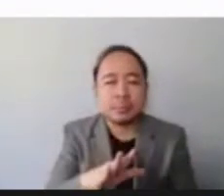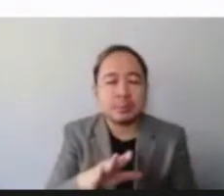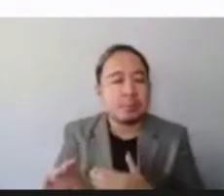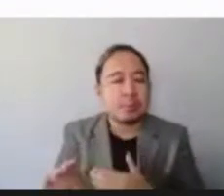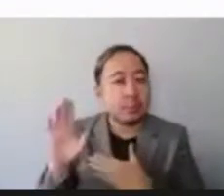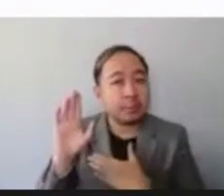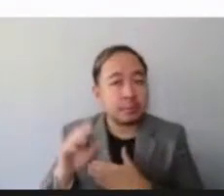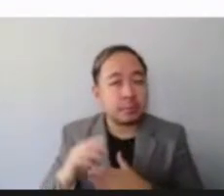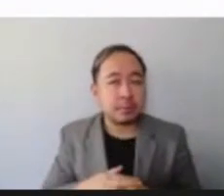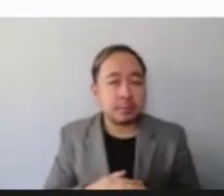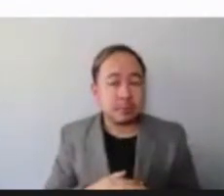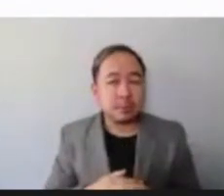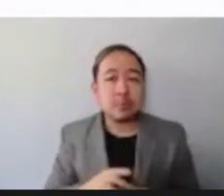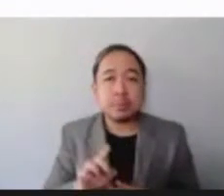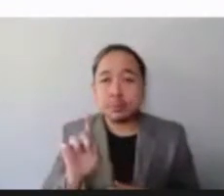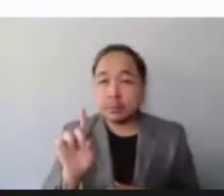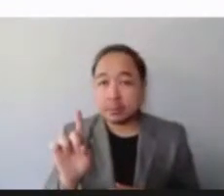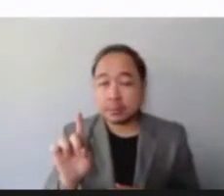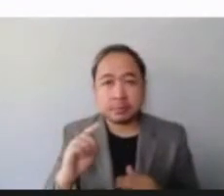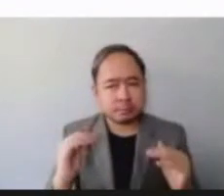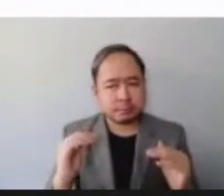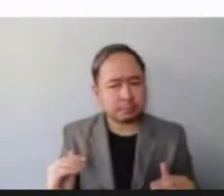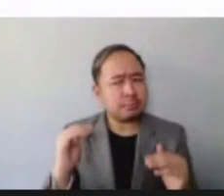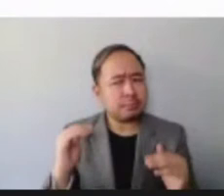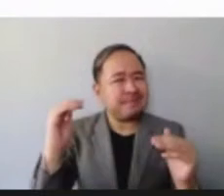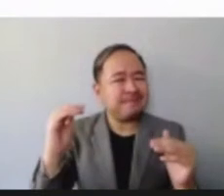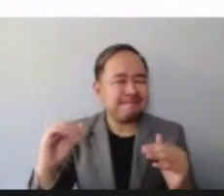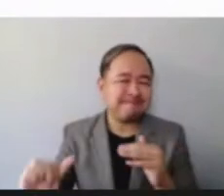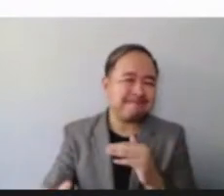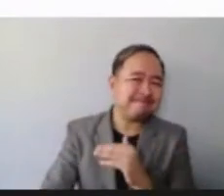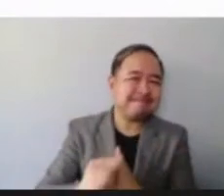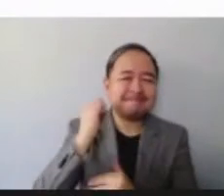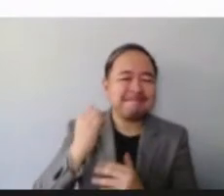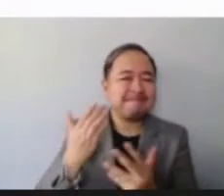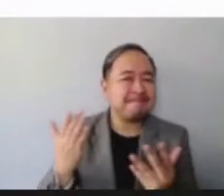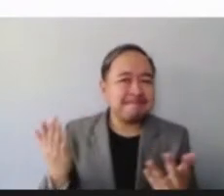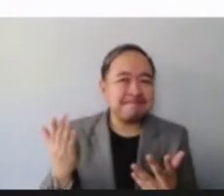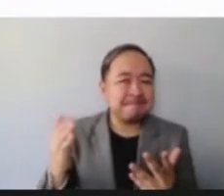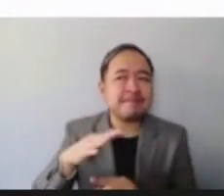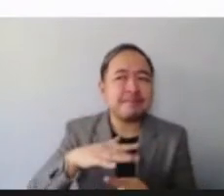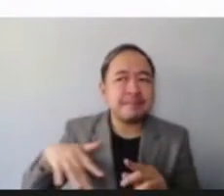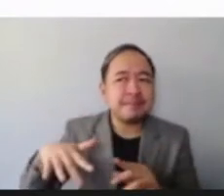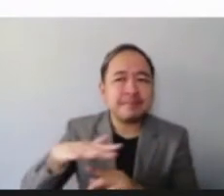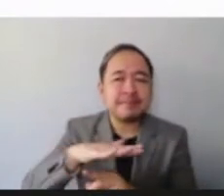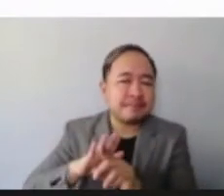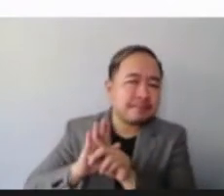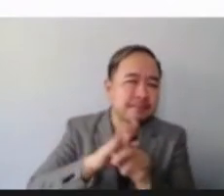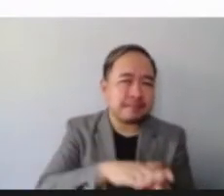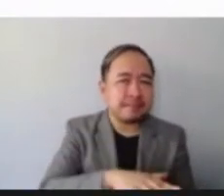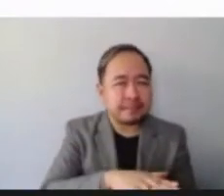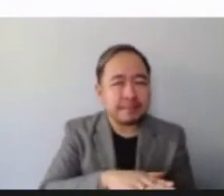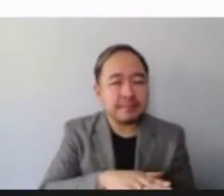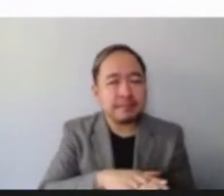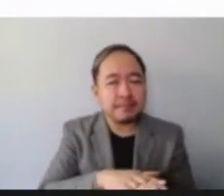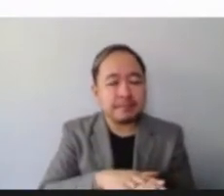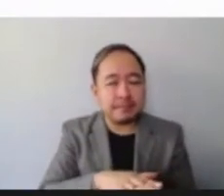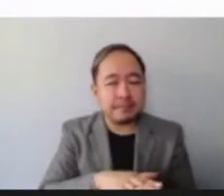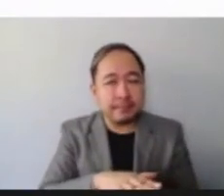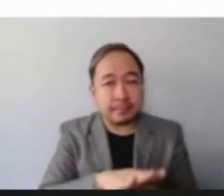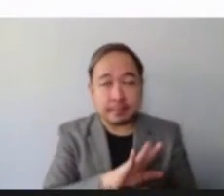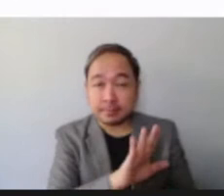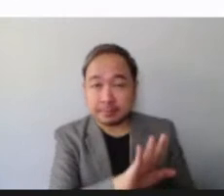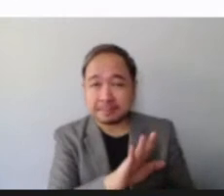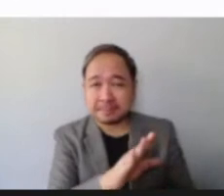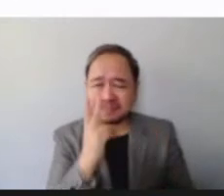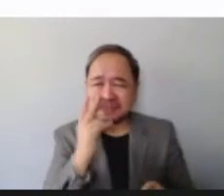progress is threatened by the environmental pressures and um they are growing in